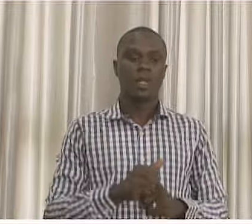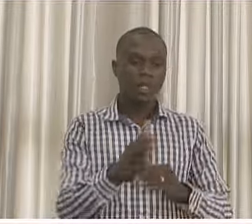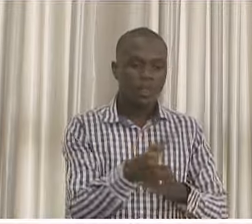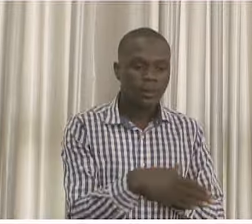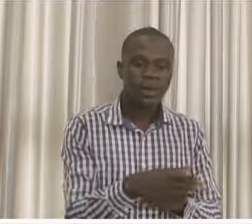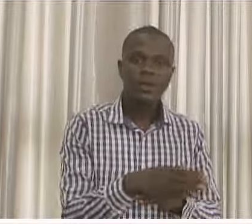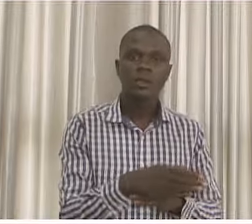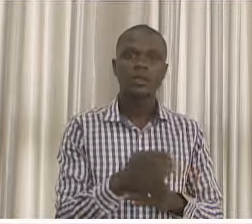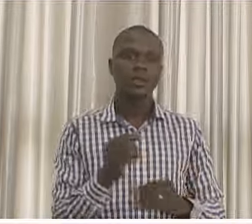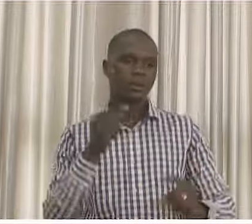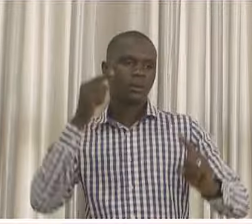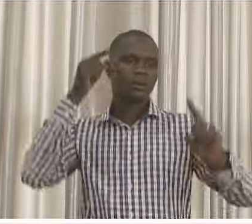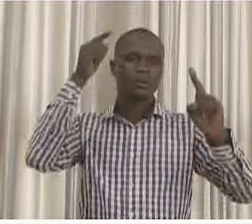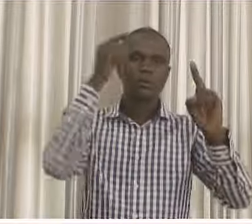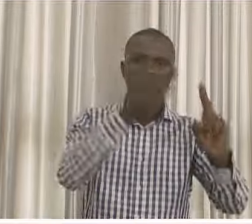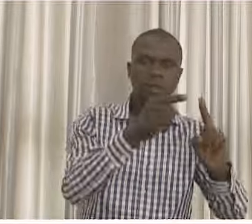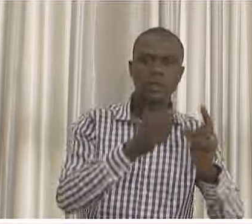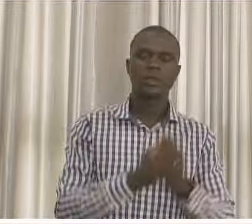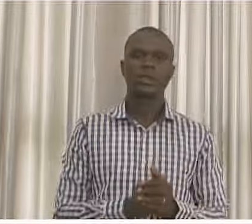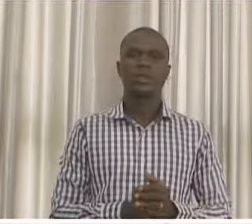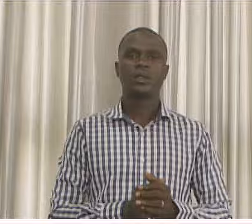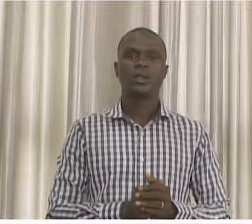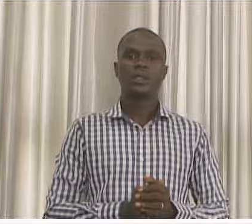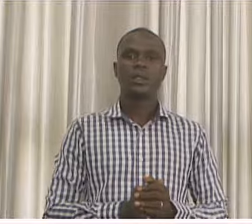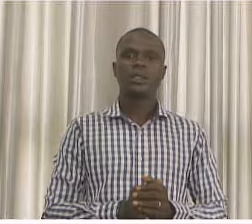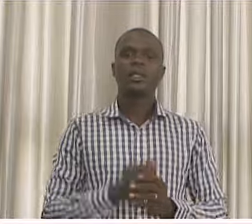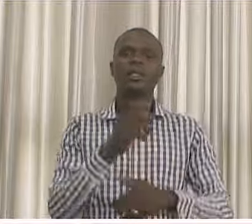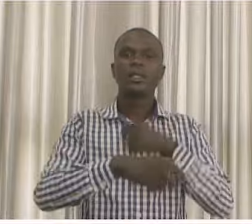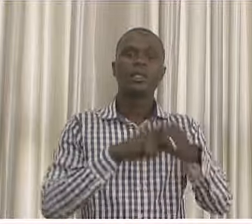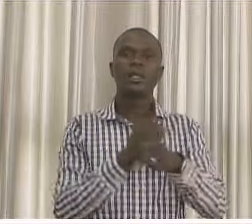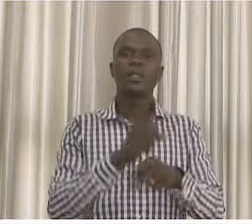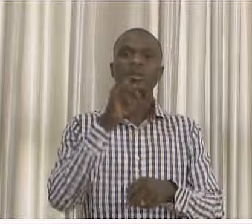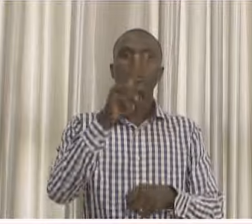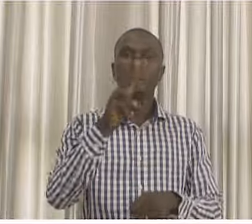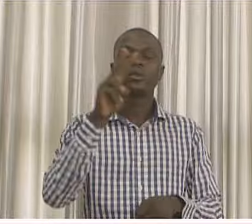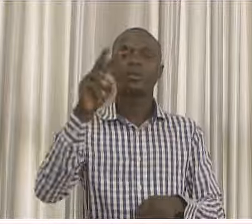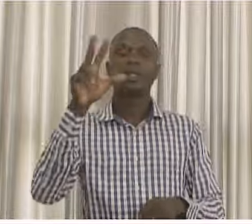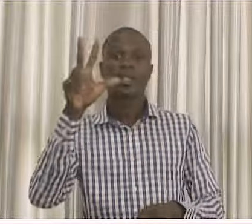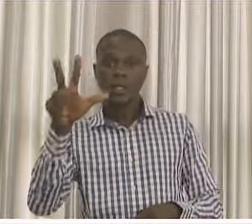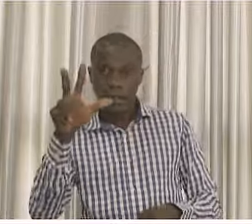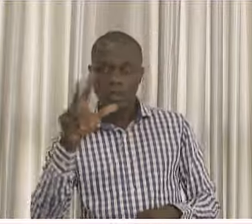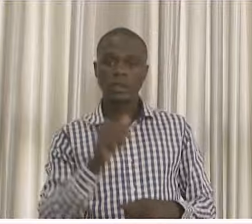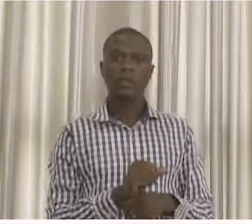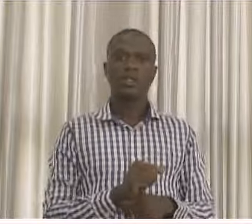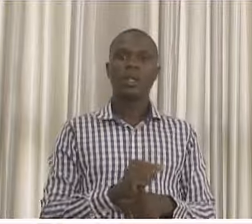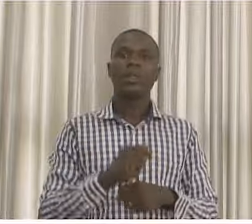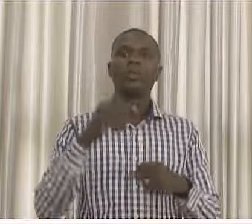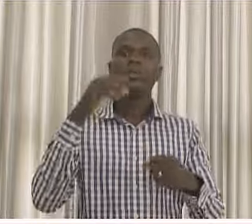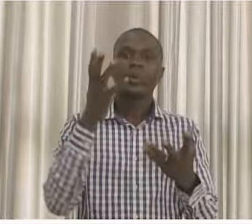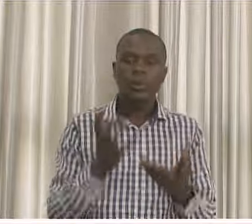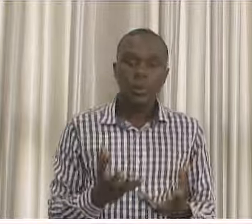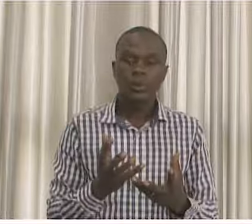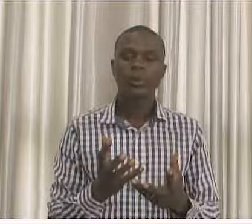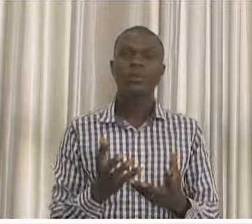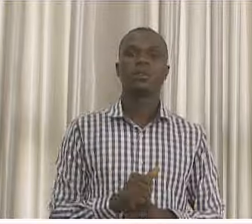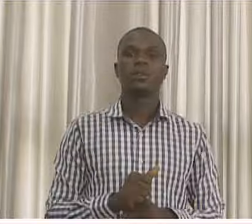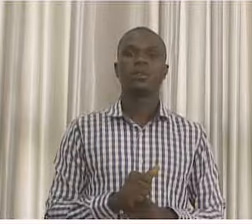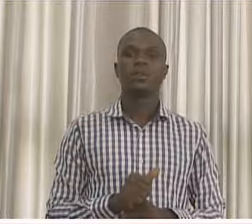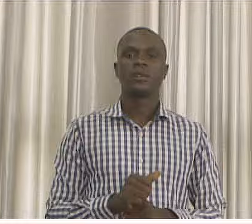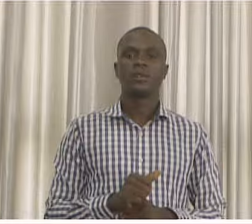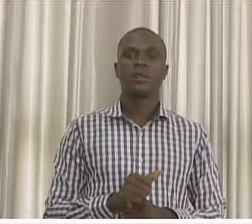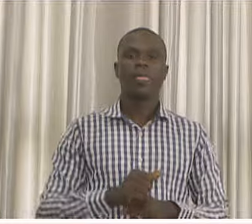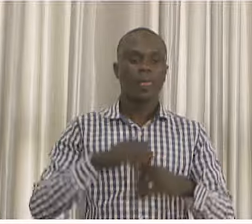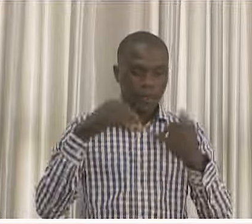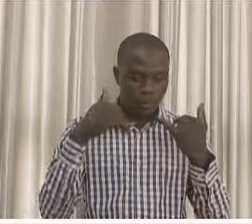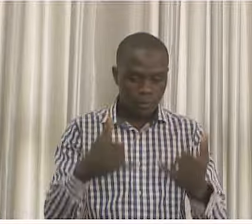And I can assure now with the West Africa Power Pool, where Kono, Kenema, Bo, they on that line,